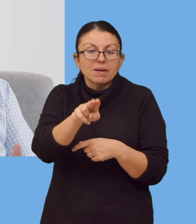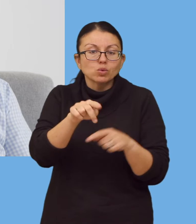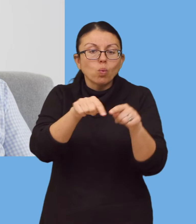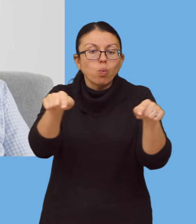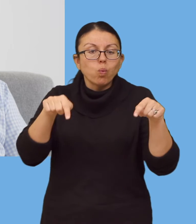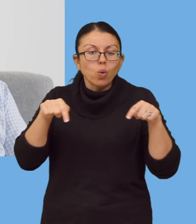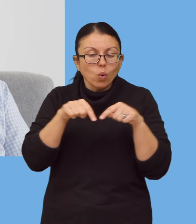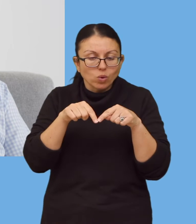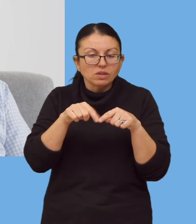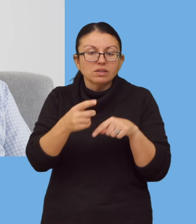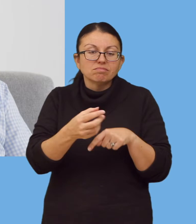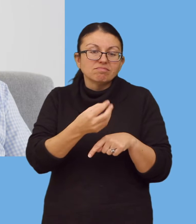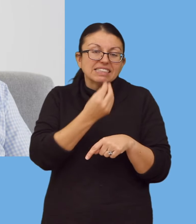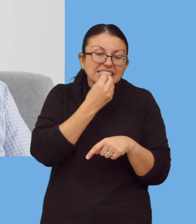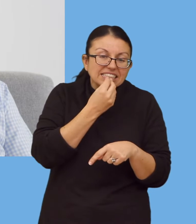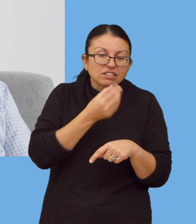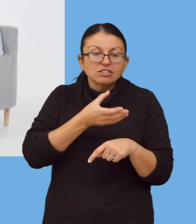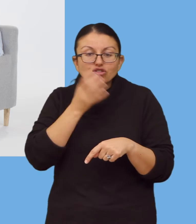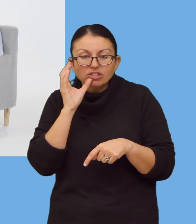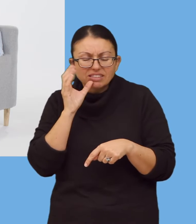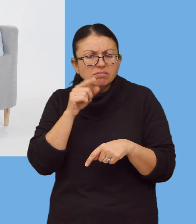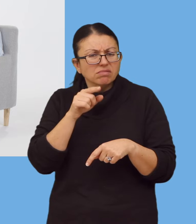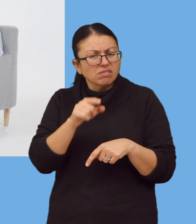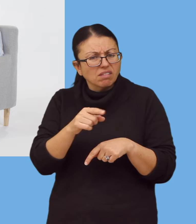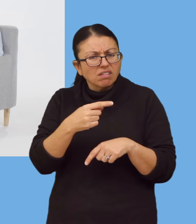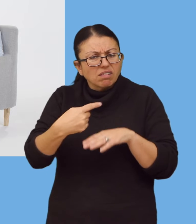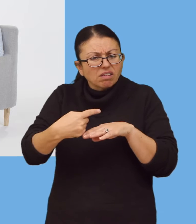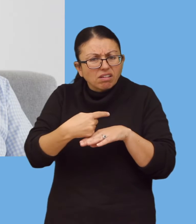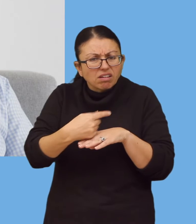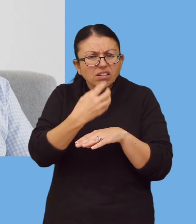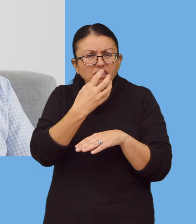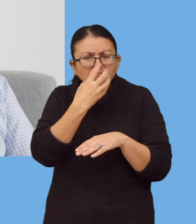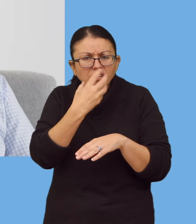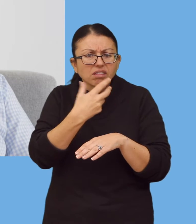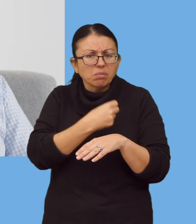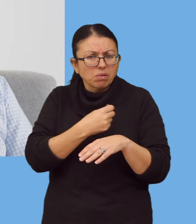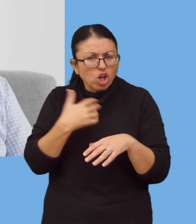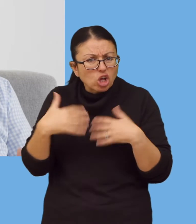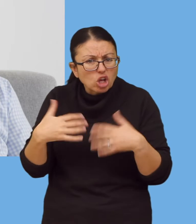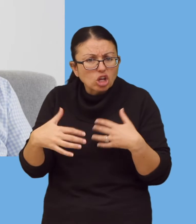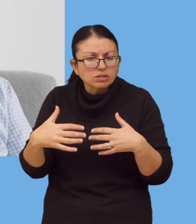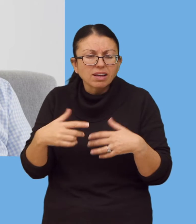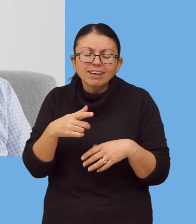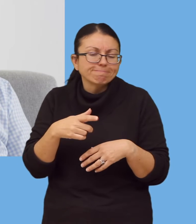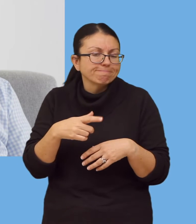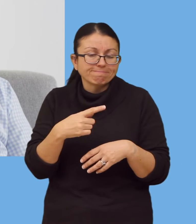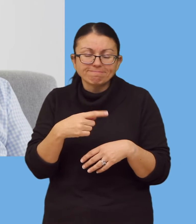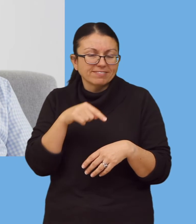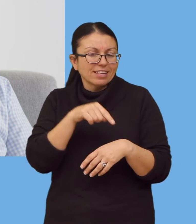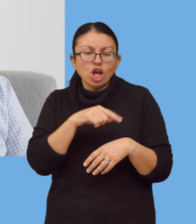your ward and have something to eat and drink. Will the anesthetic hurt? So the anaesthetic itself doesn't really